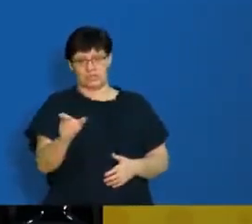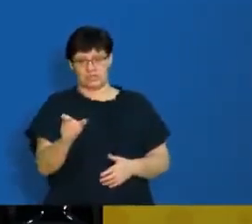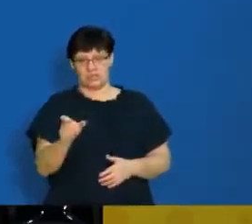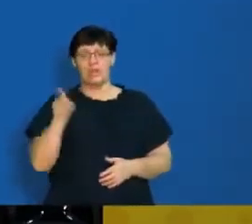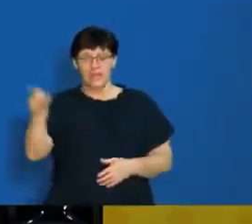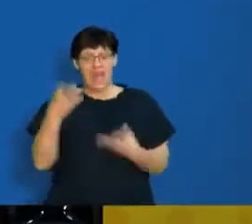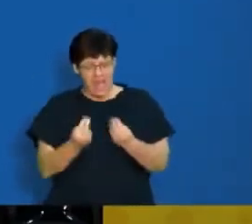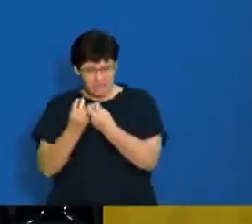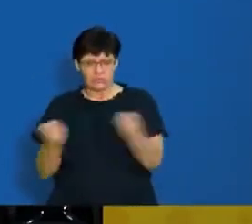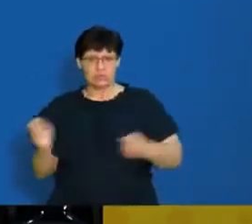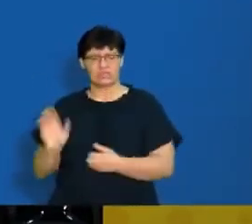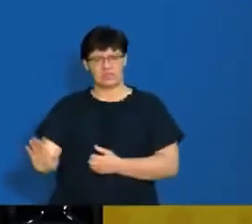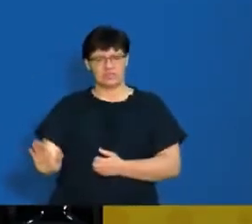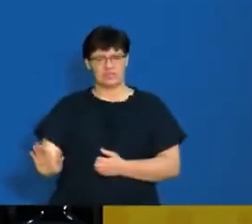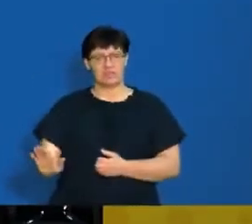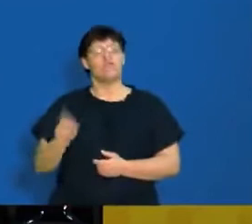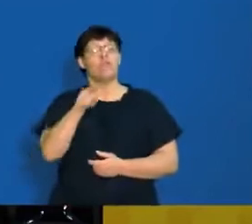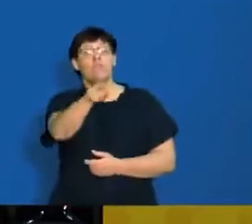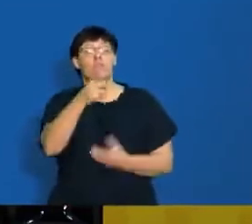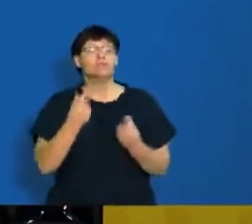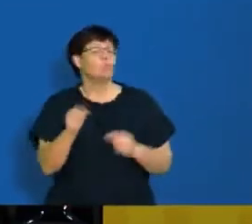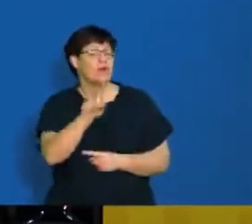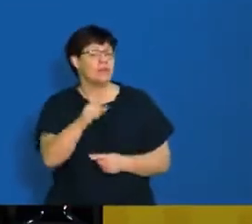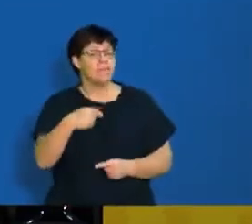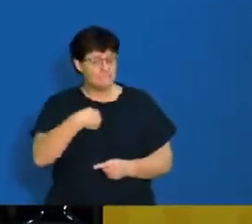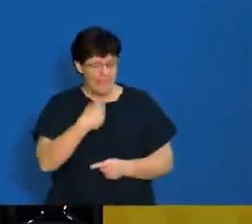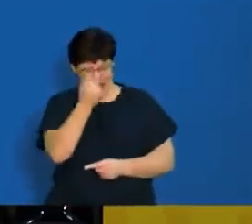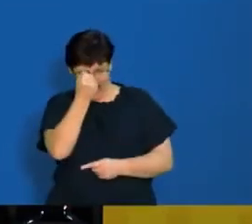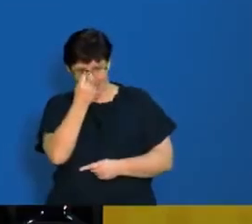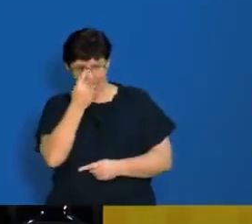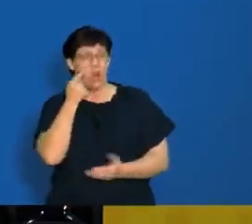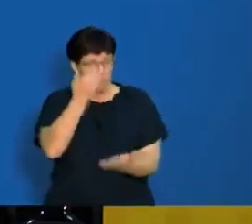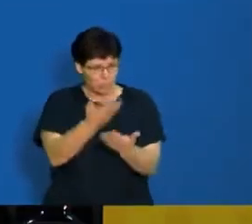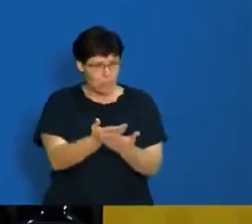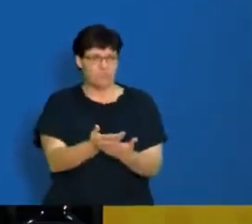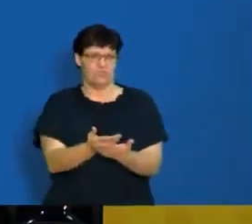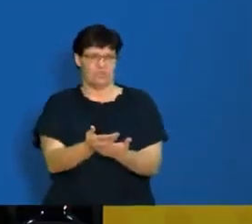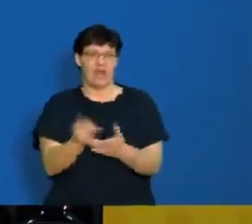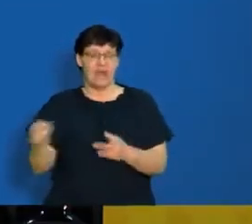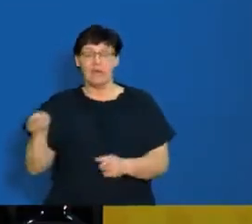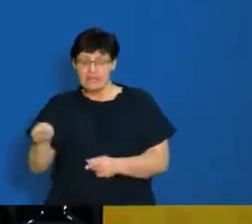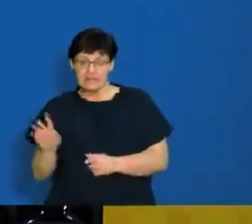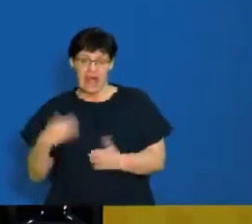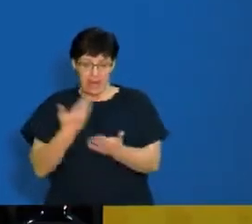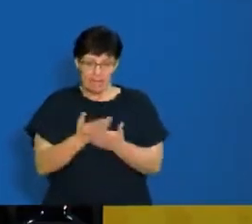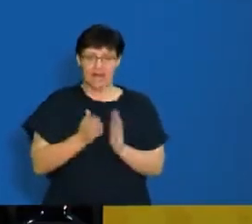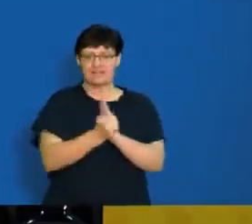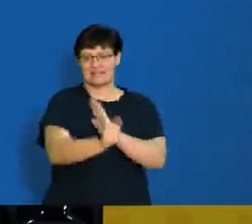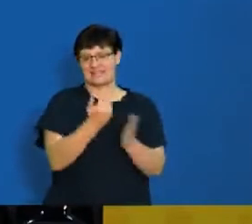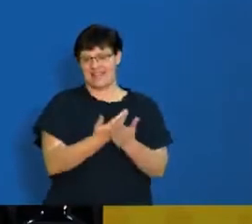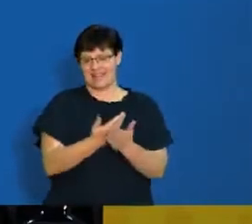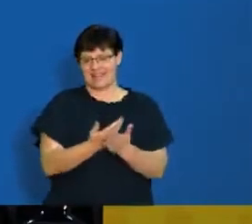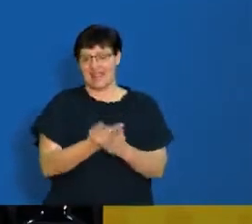of them. So what is there for you to do is to prove that you've understood the sources and you can apply your skills